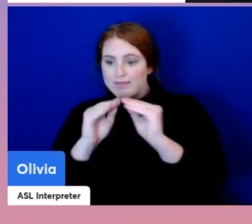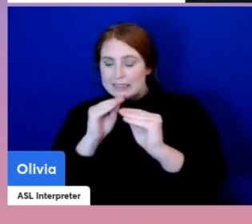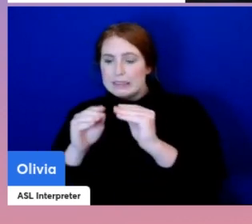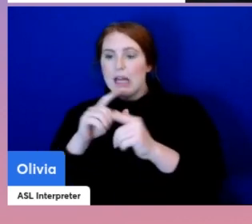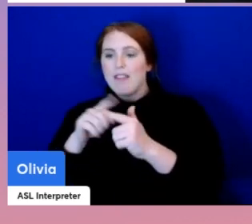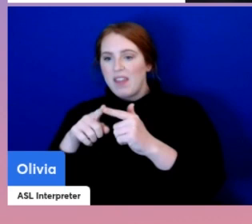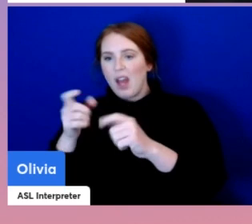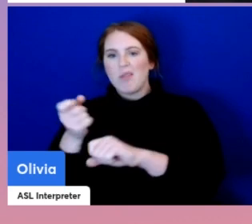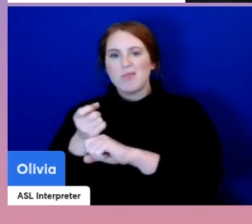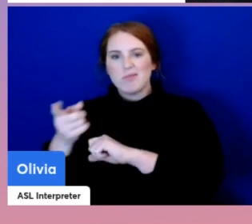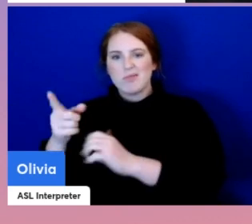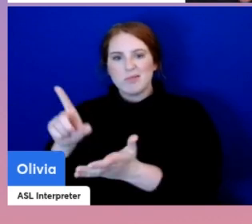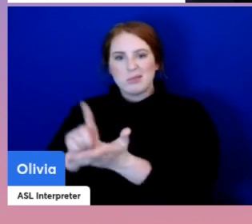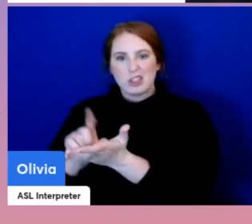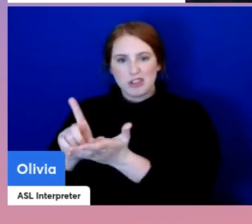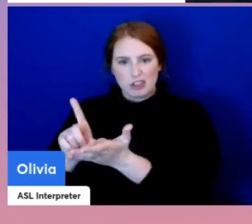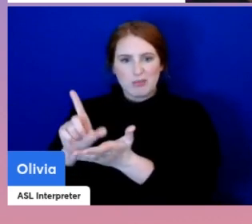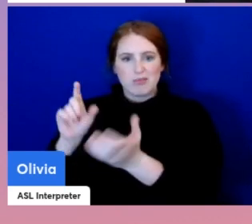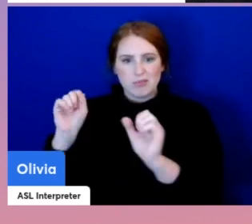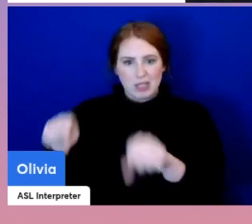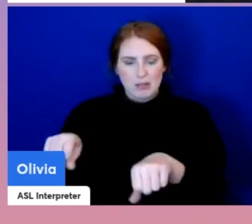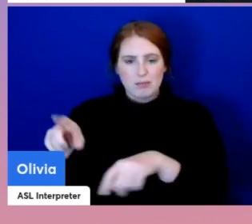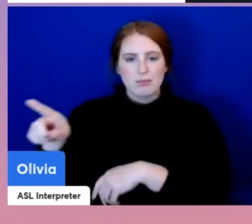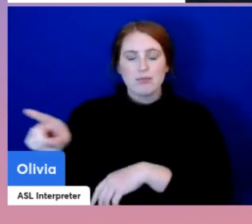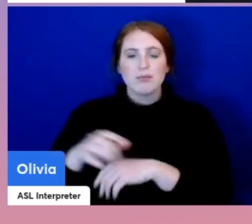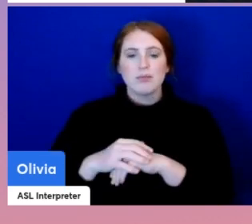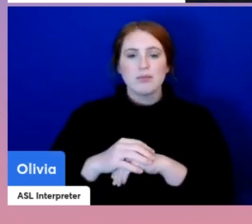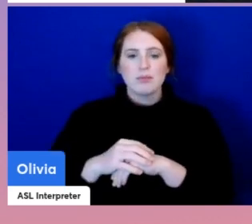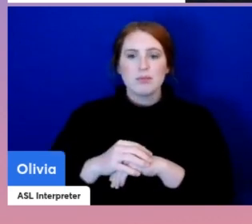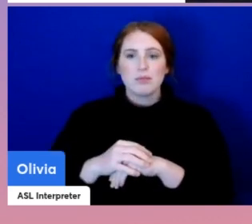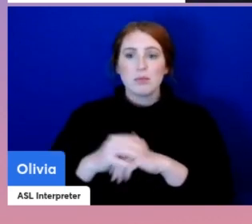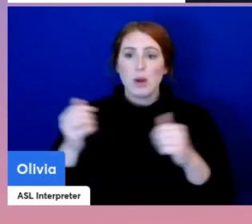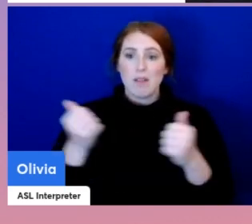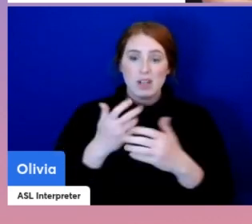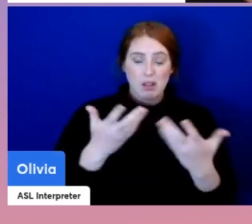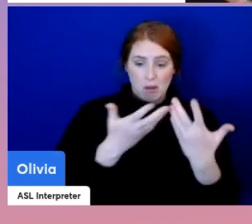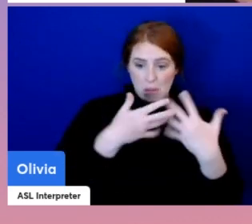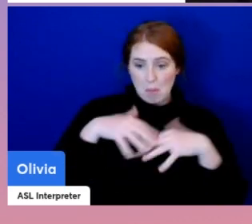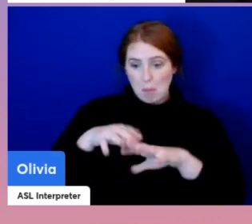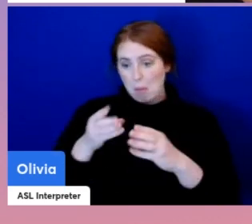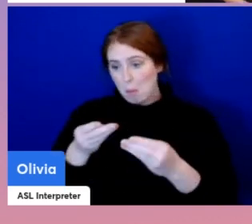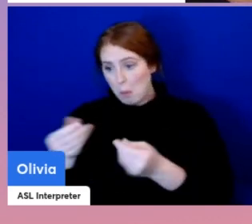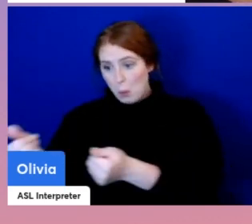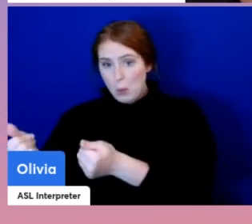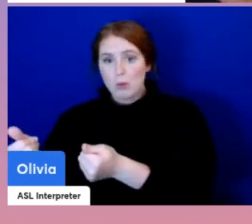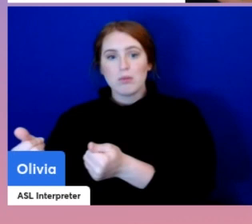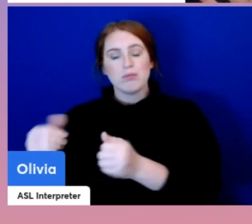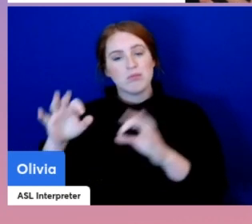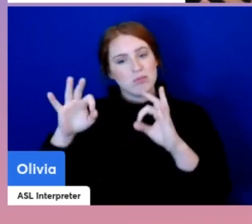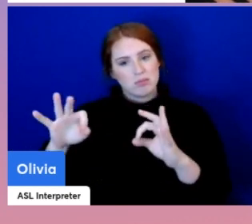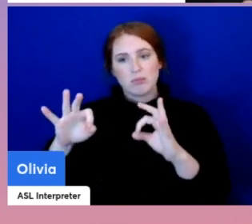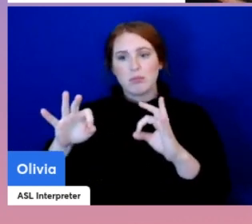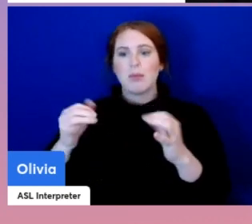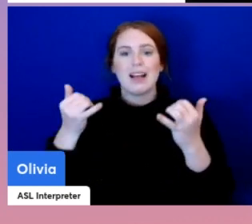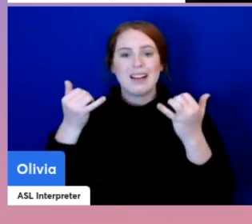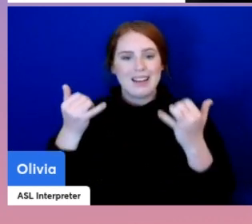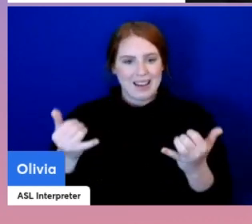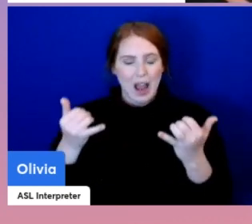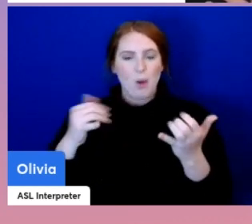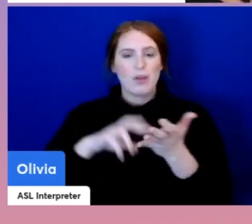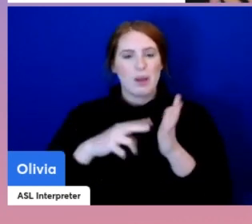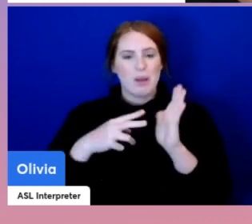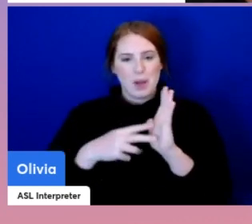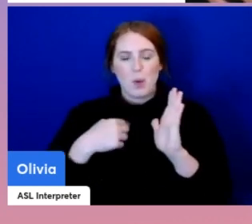our security team is keeping our end users safe. Life is good, right? But now we're at the point where we need to accelerate. We want to